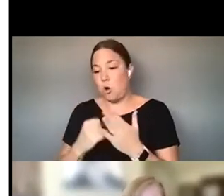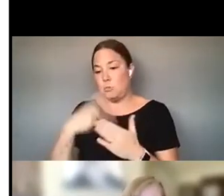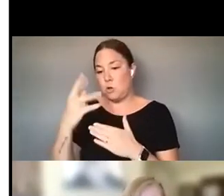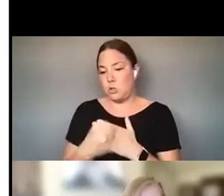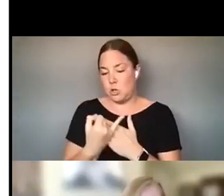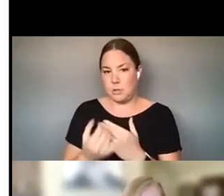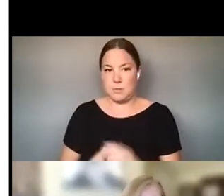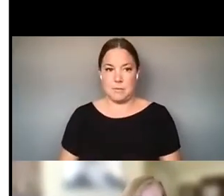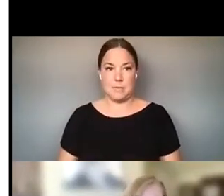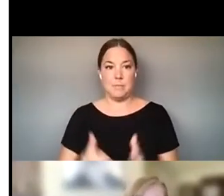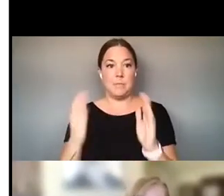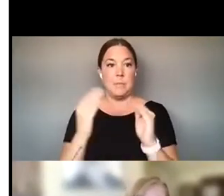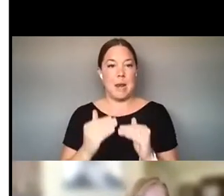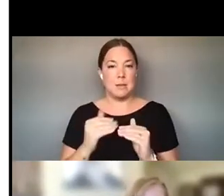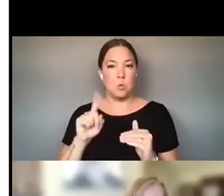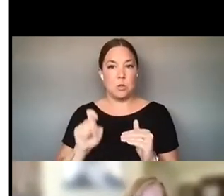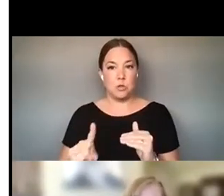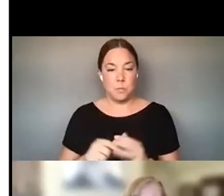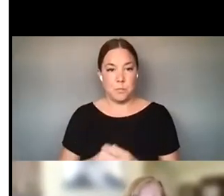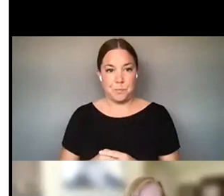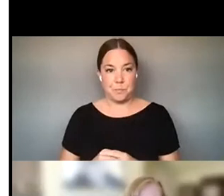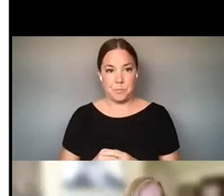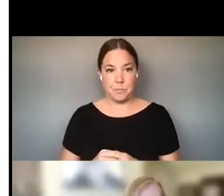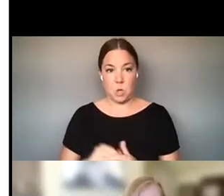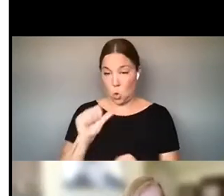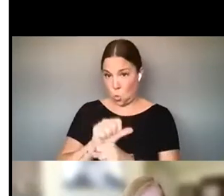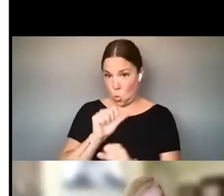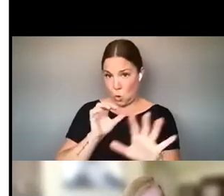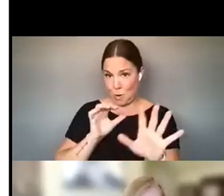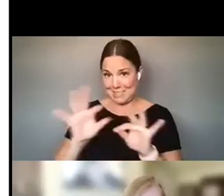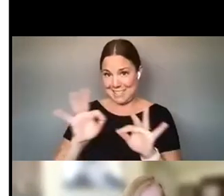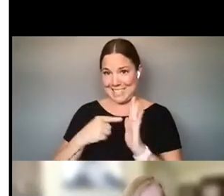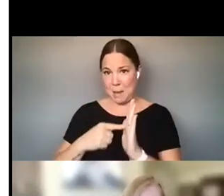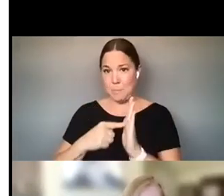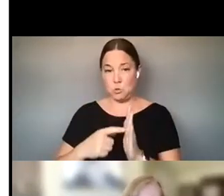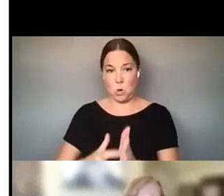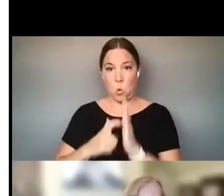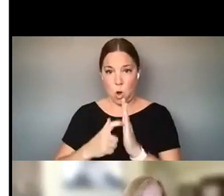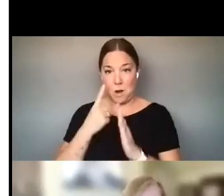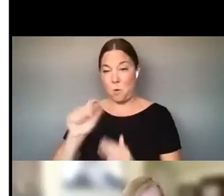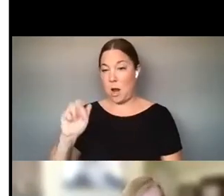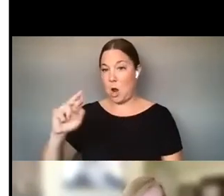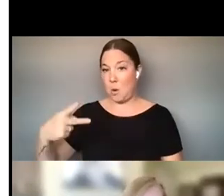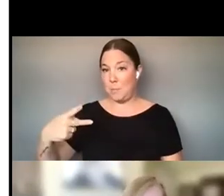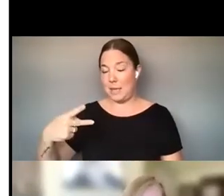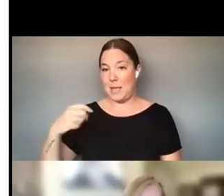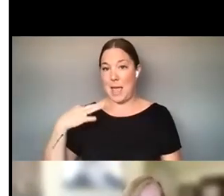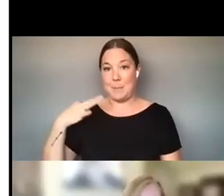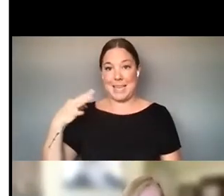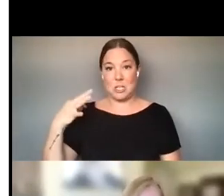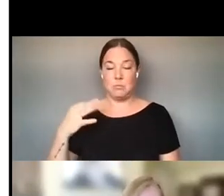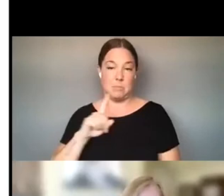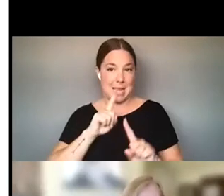The next question is, work samples required for the ARP applications? And the answer is no,